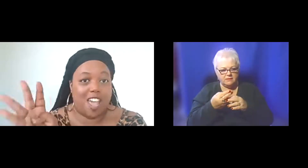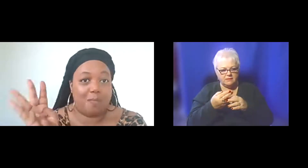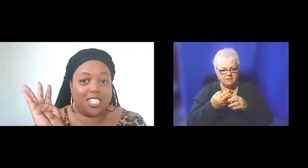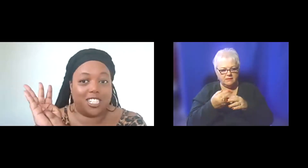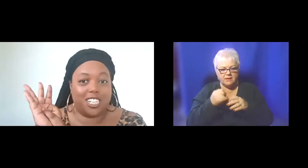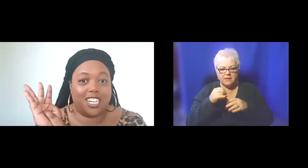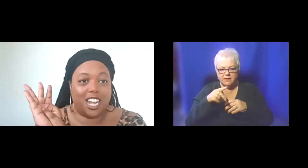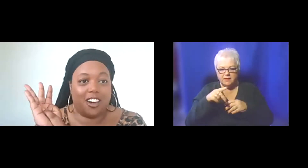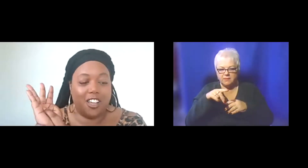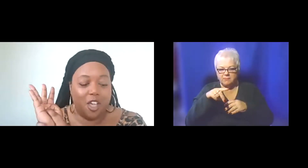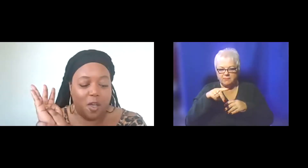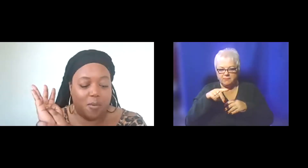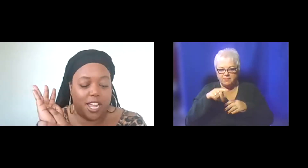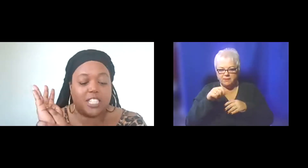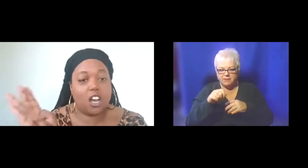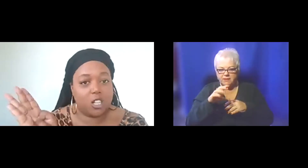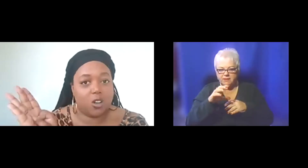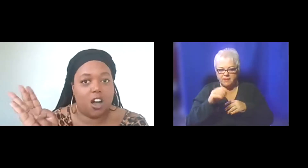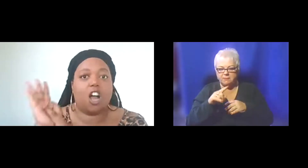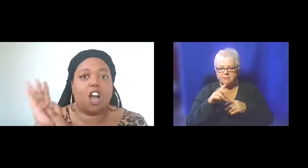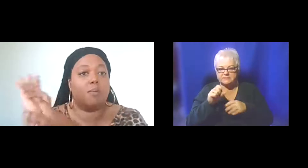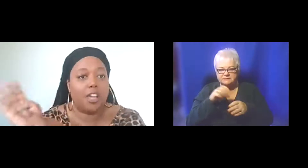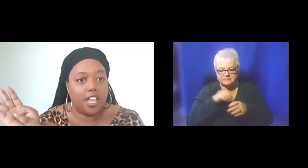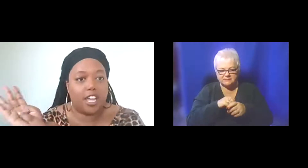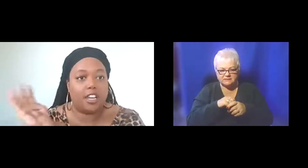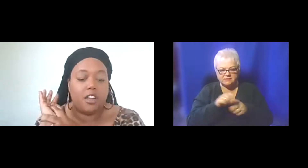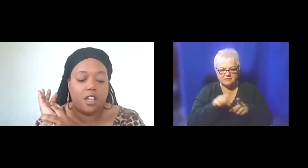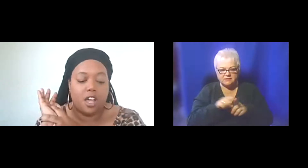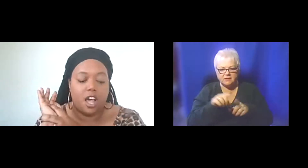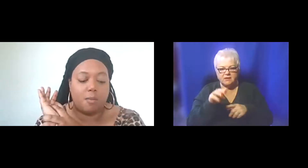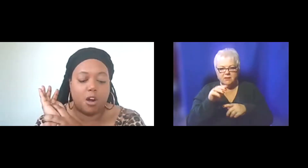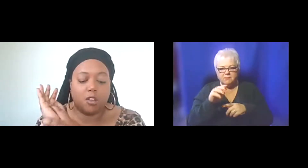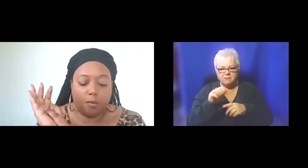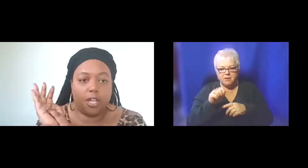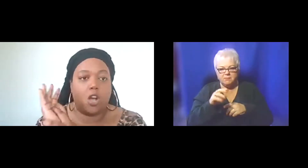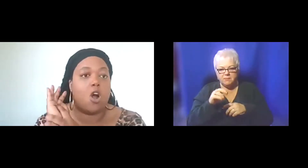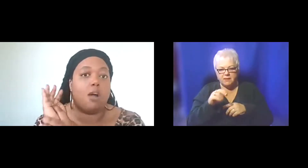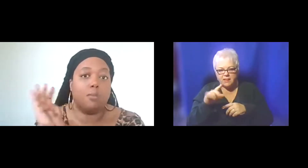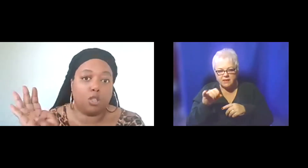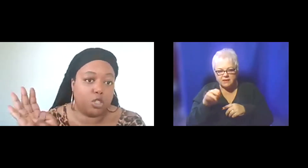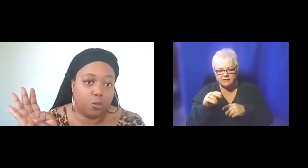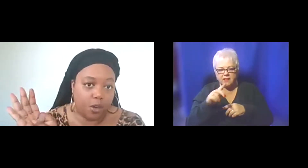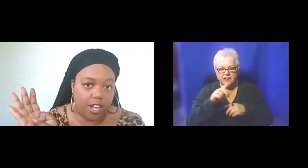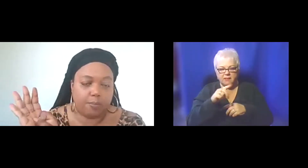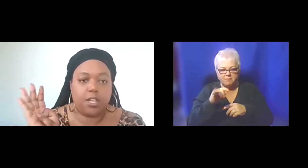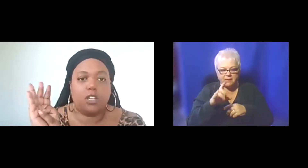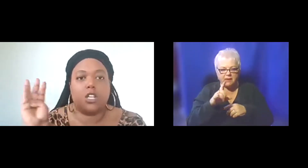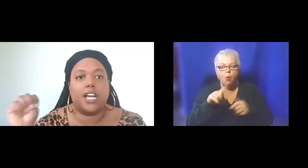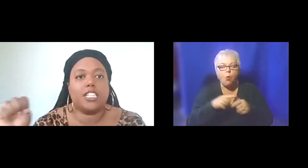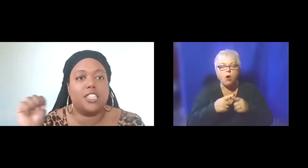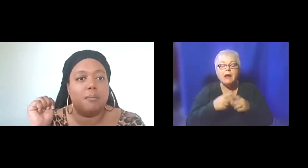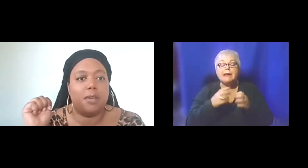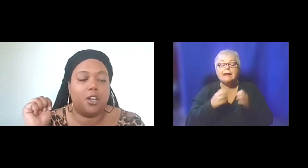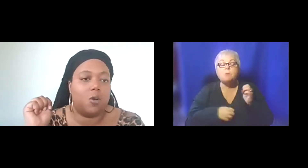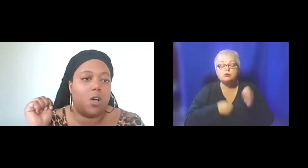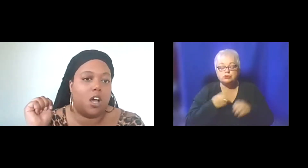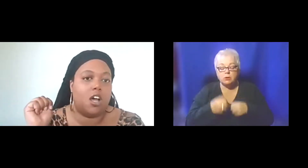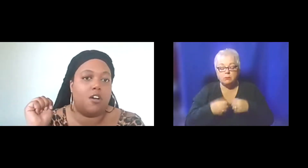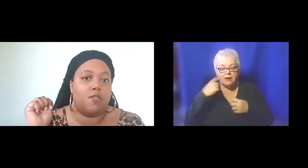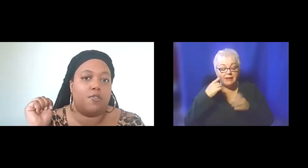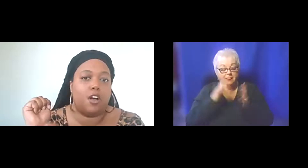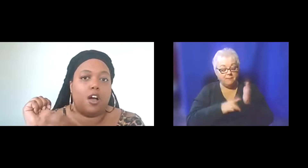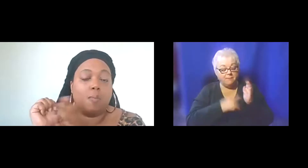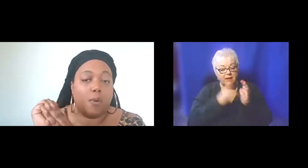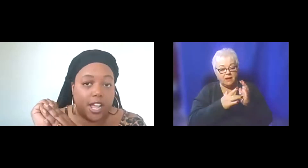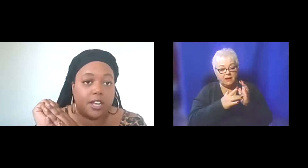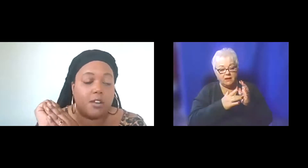The hippocampus is in there, but it's also called our mammalian, our limbic, or our emotional brain. So that's in the middle